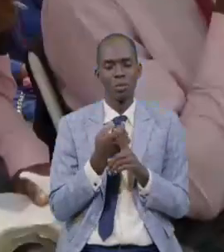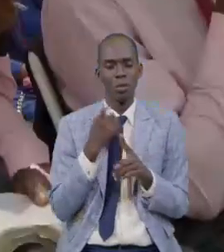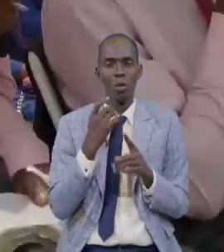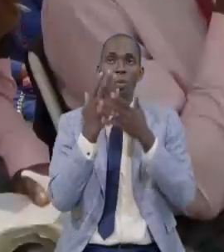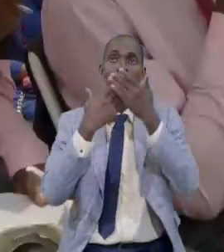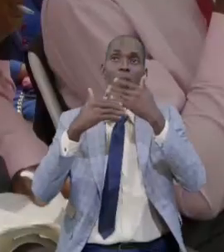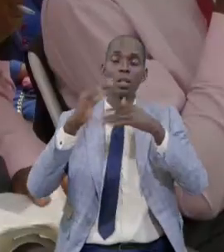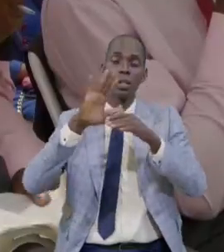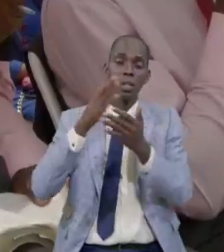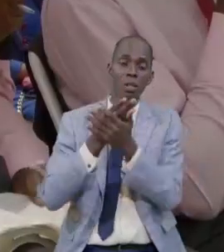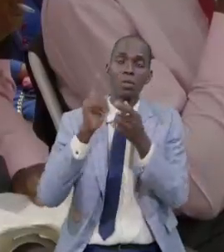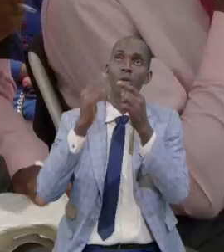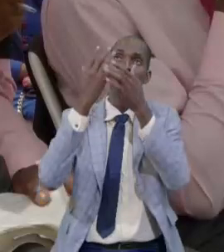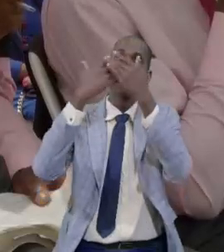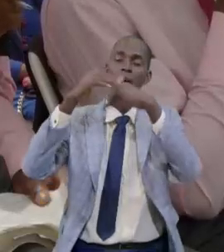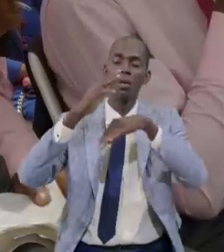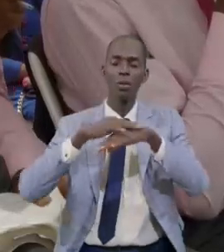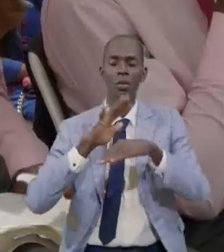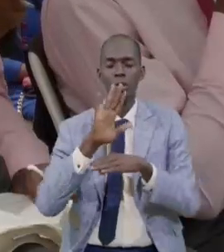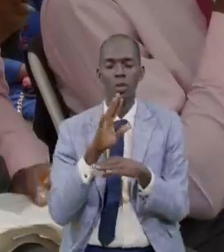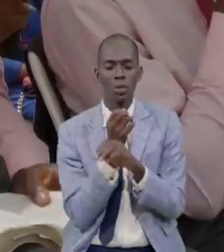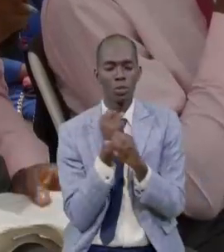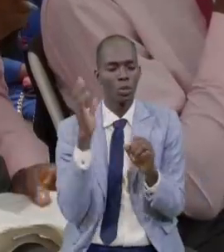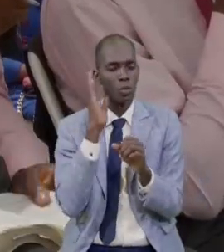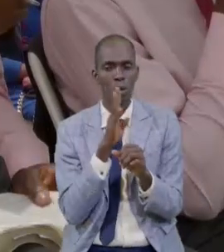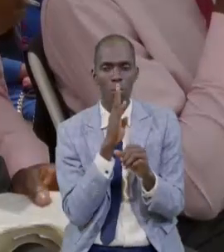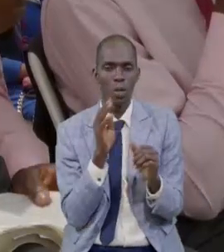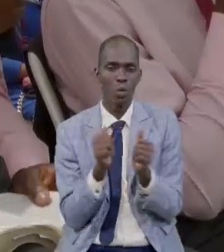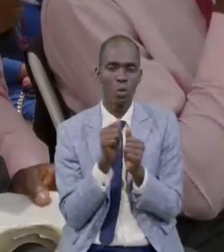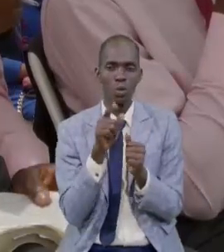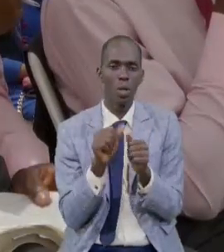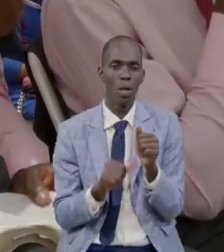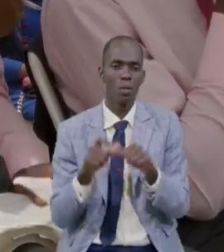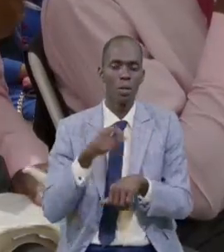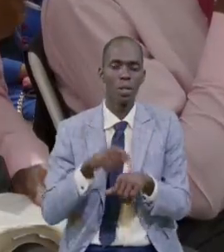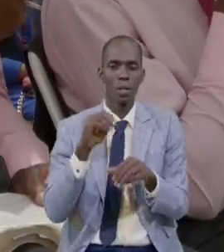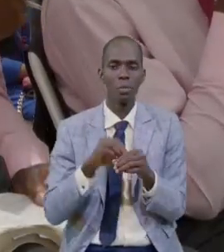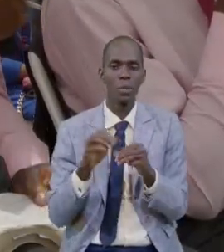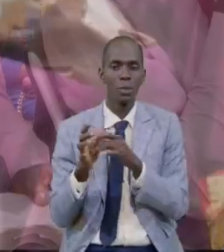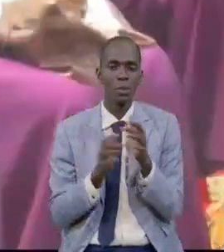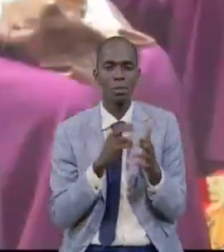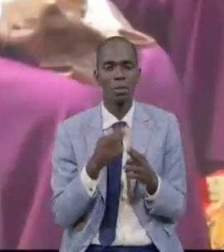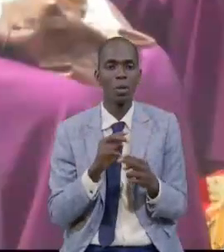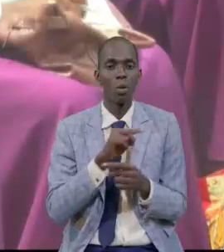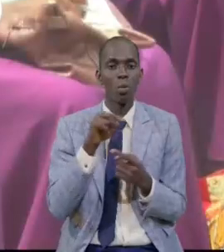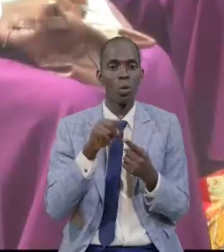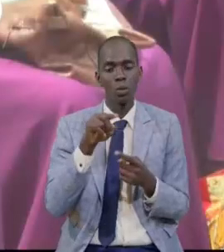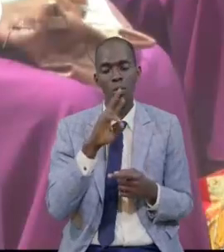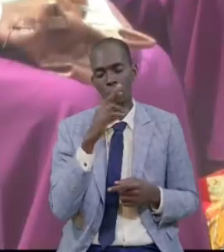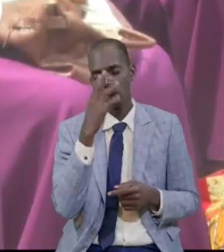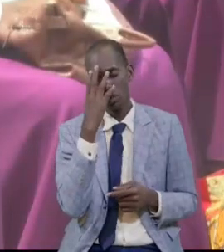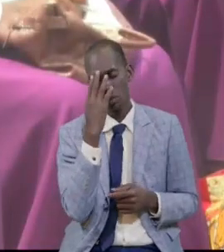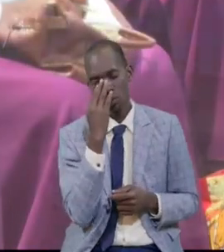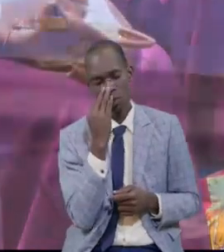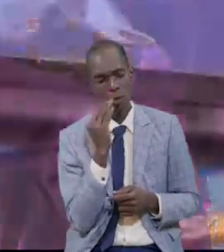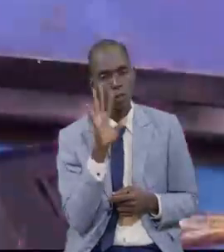time in Jesus' name. When you are asleep, your salvation is still there and it's at work. When